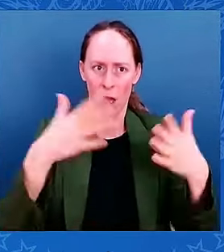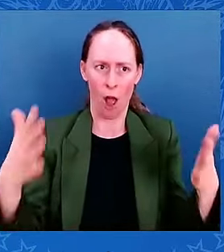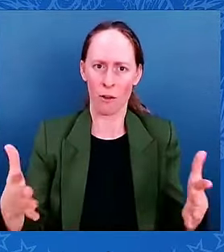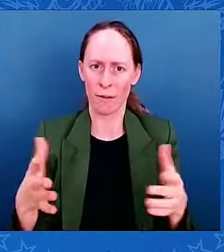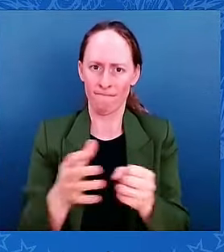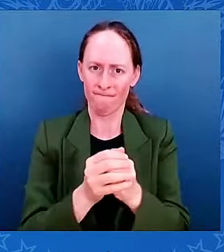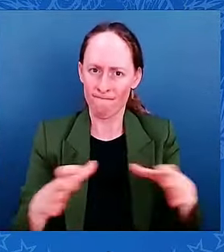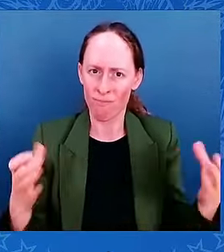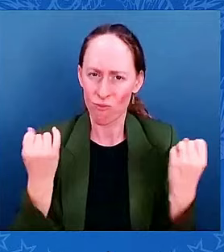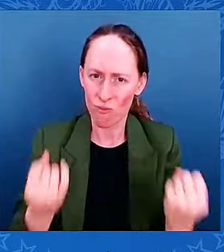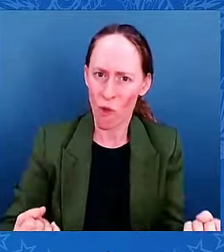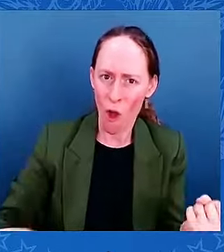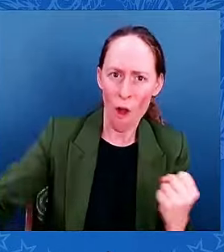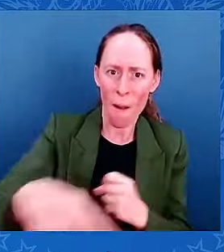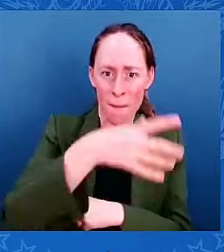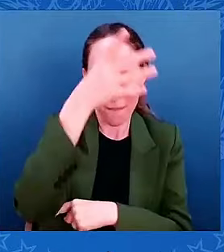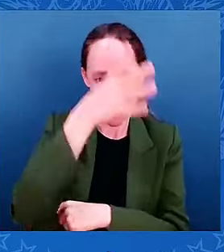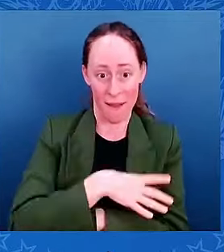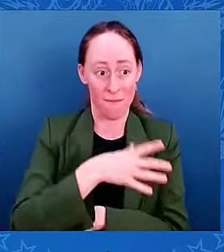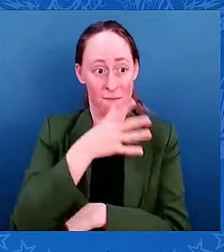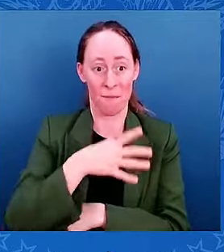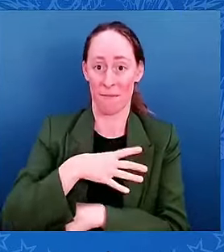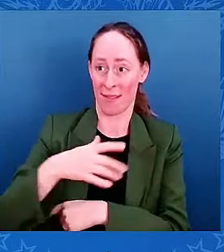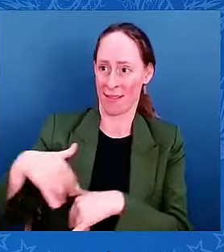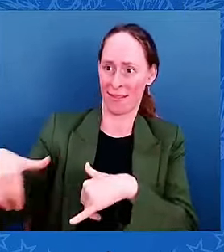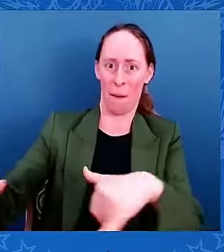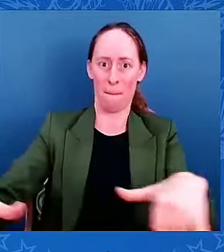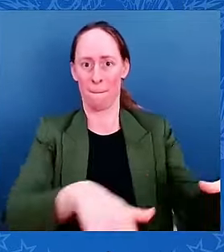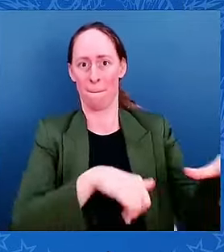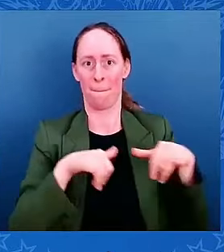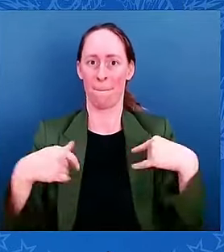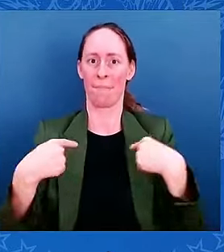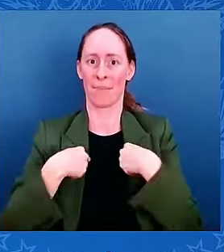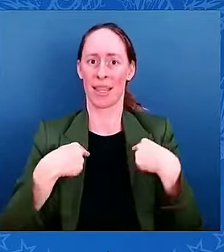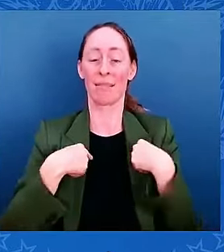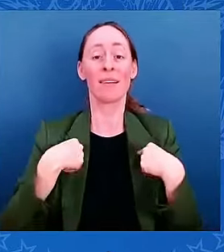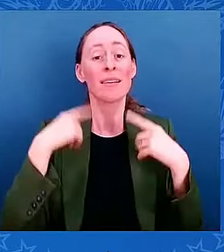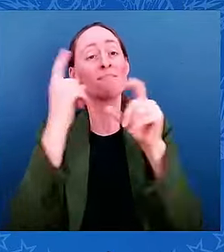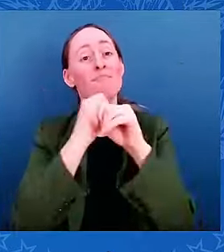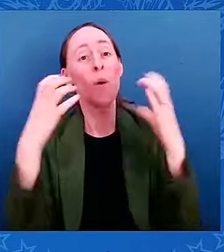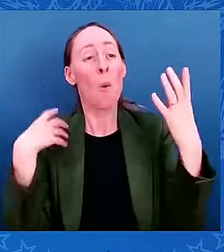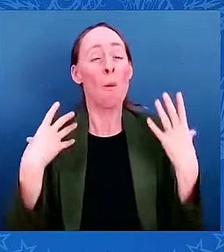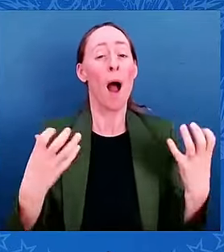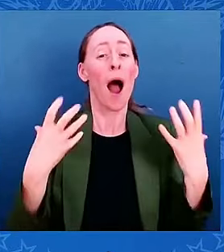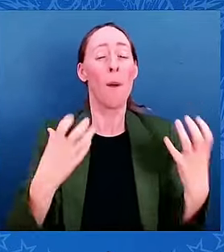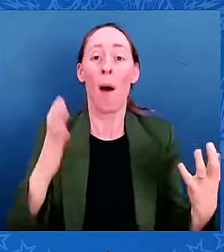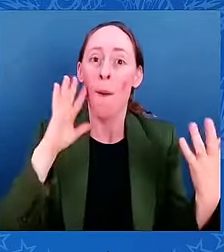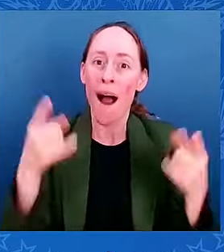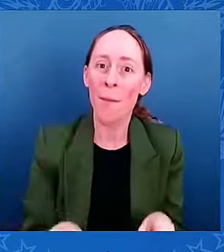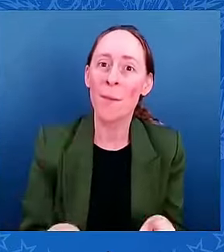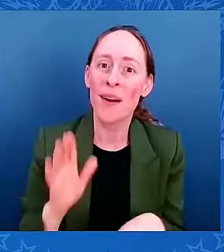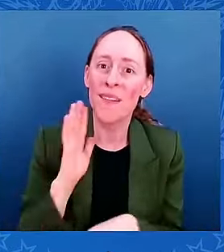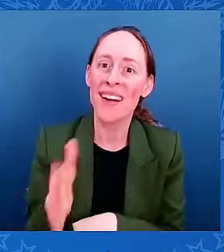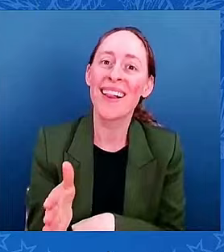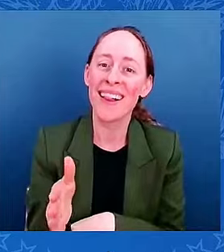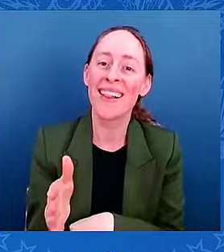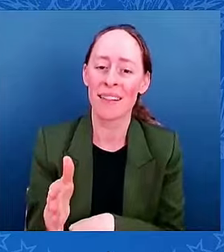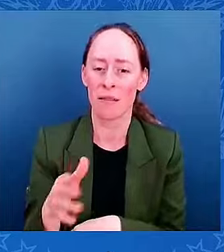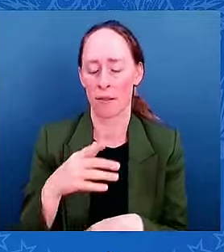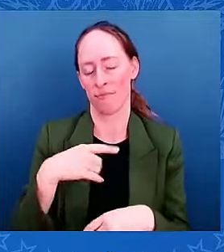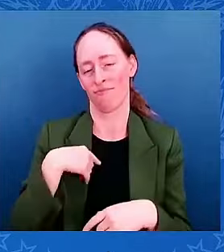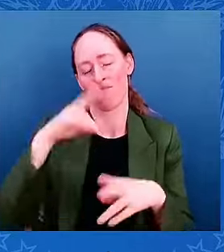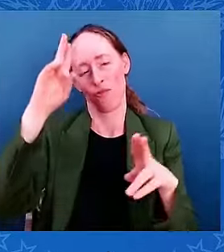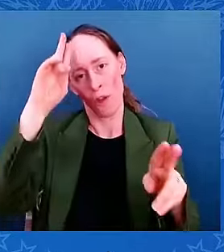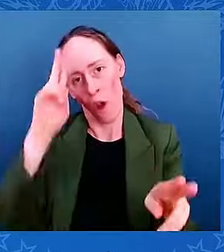now a reality. It is my great honor to introduce to you the most pro-worker and pro-union president in American